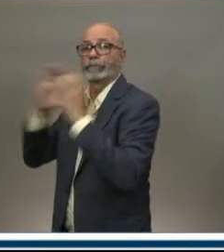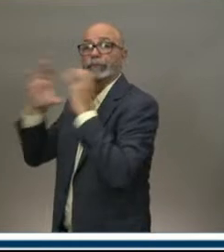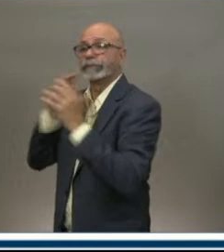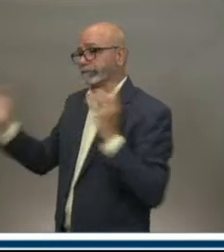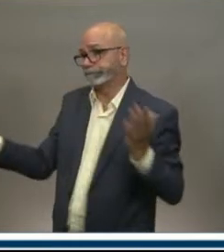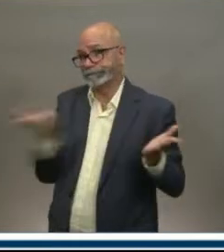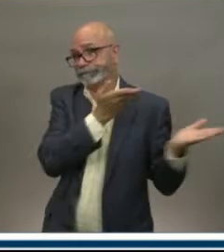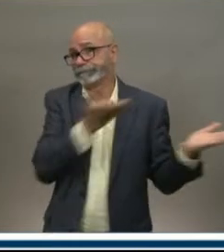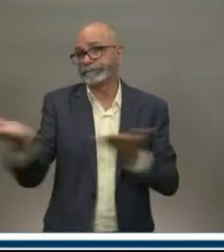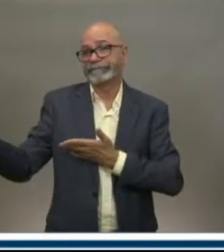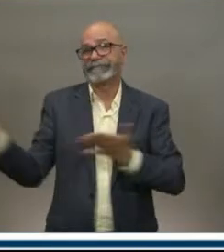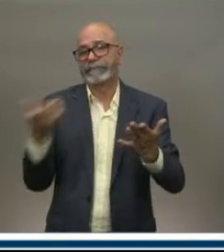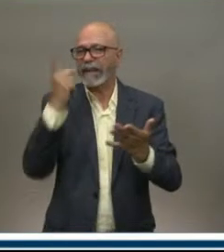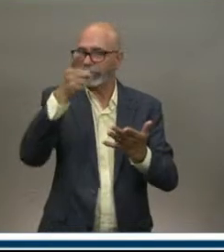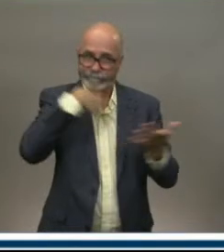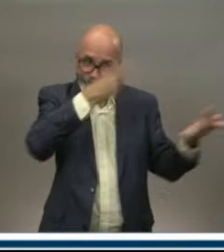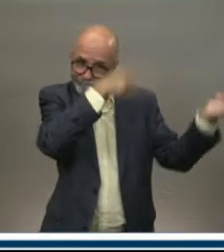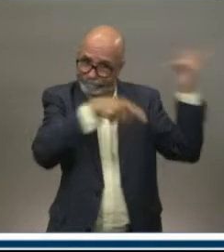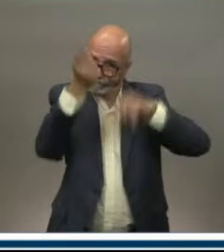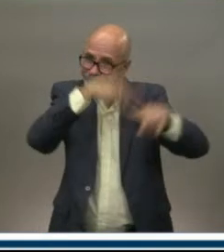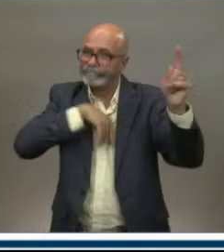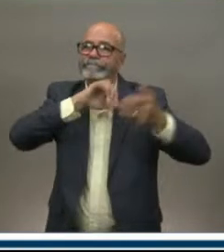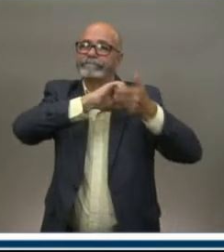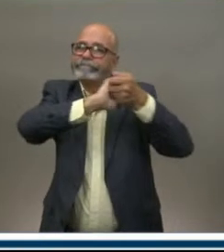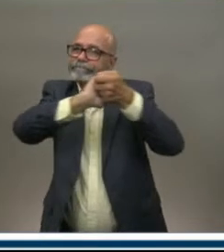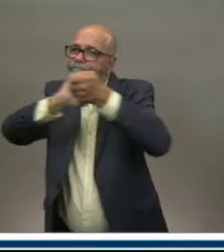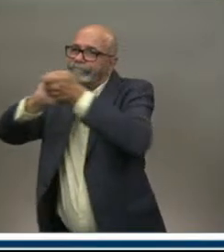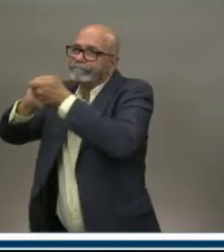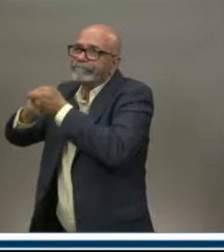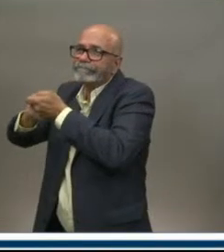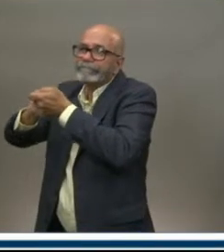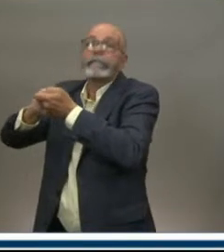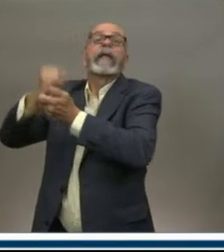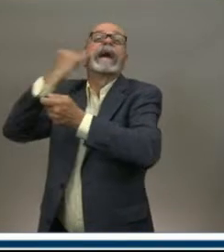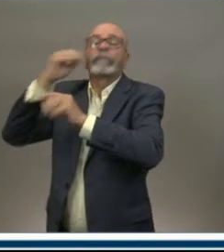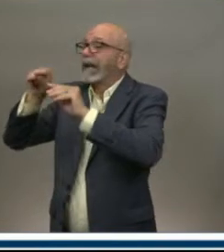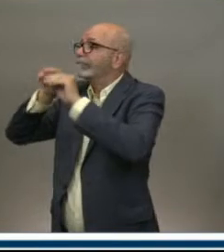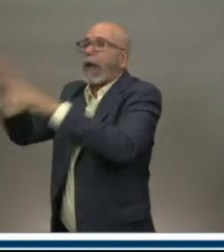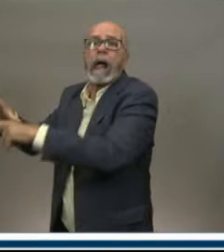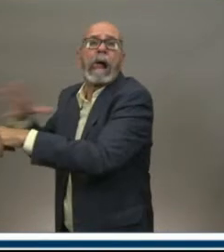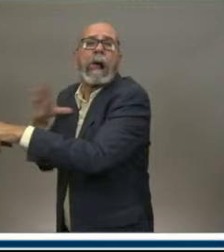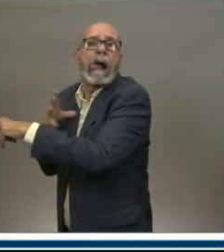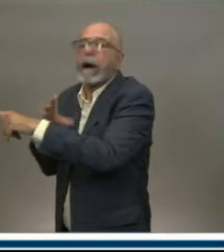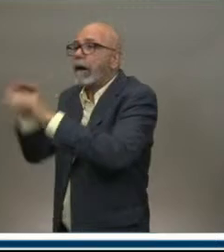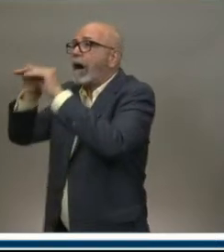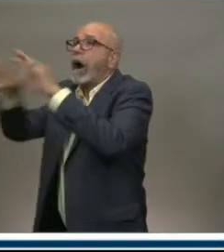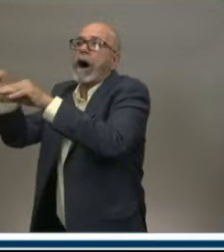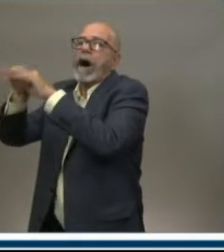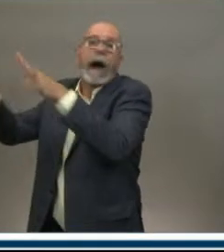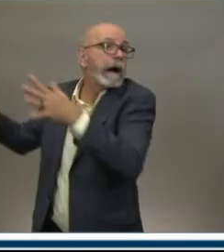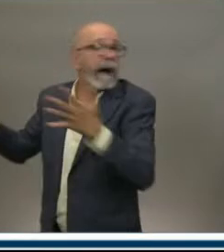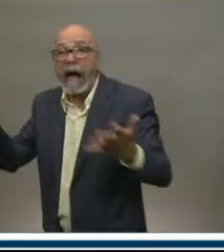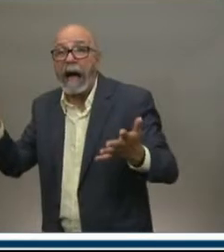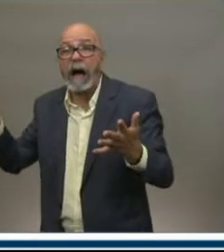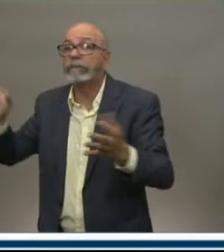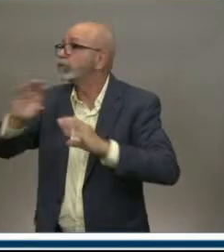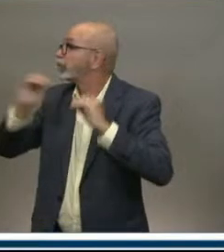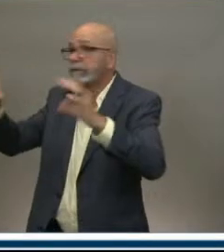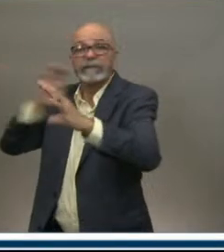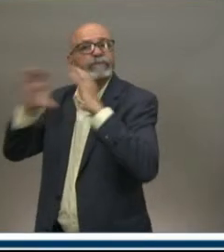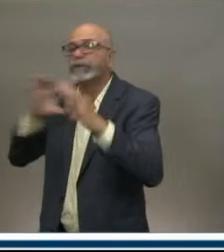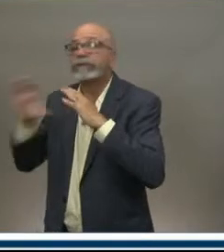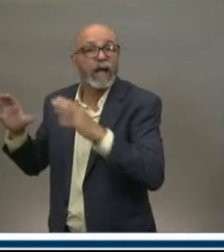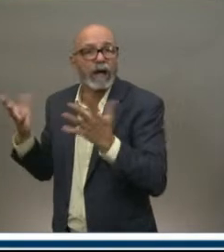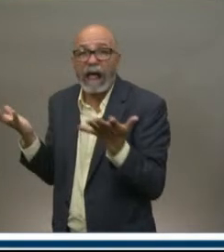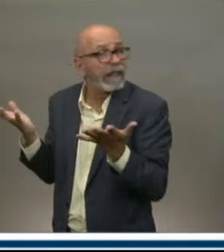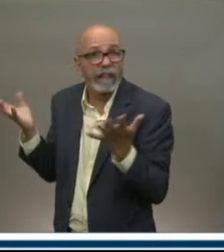sector, because had there been an outbreak at another facility, if they don't have that type of predefined communication protocol that the